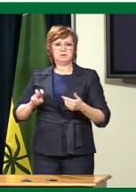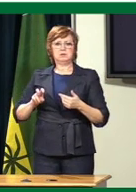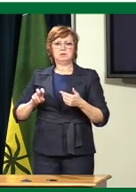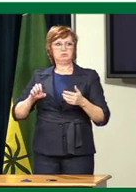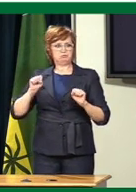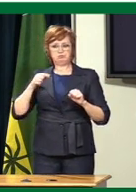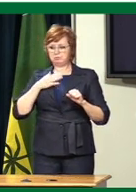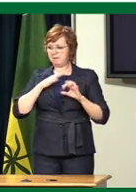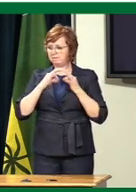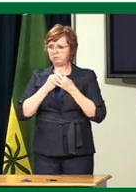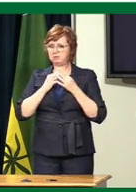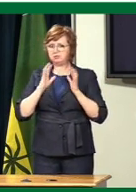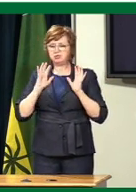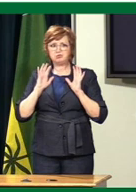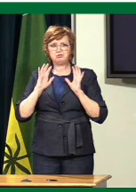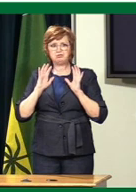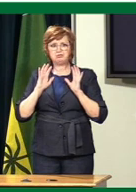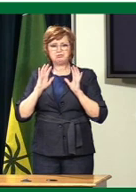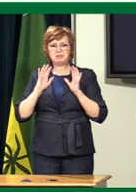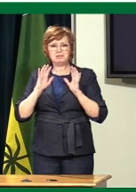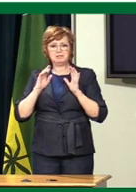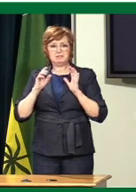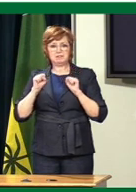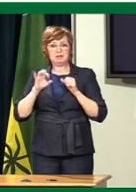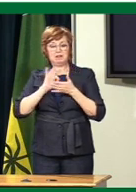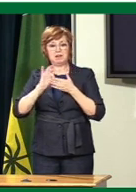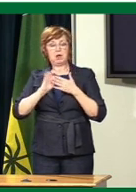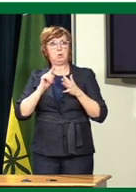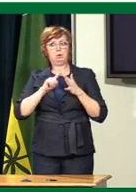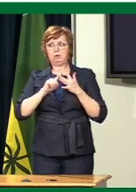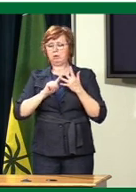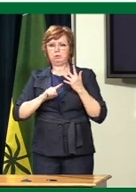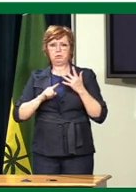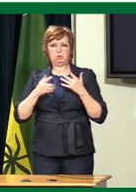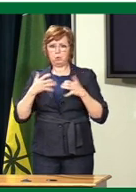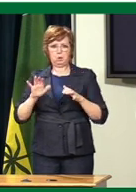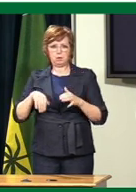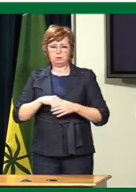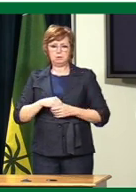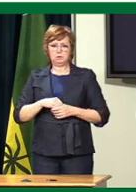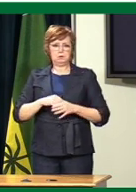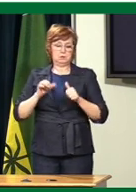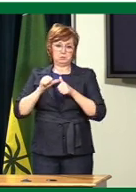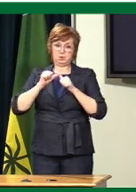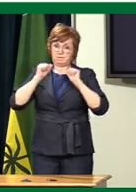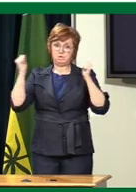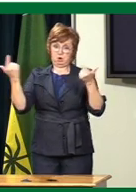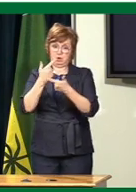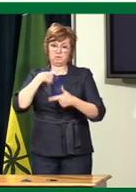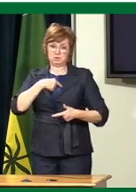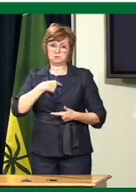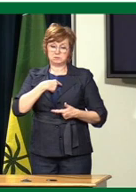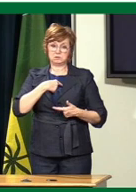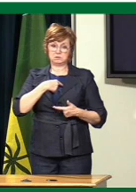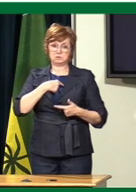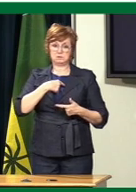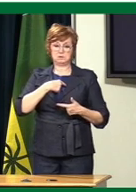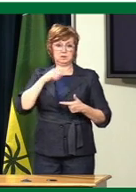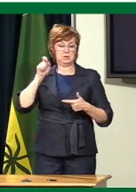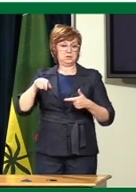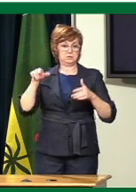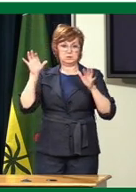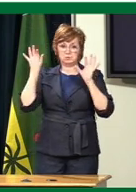contacts and would have to be undergo monitoring. So I think this is essential. We all need to understand what's a close contact,